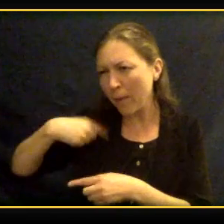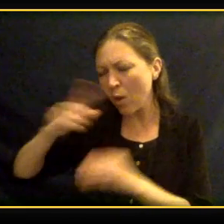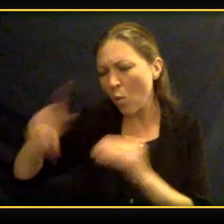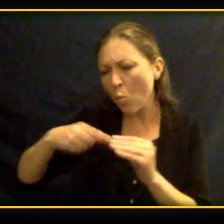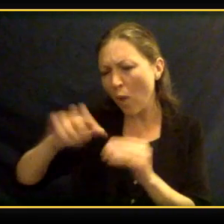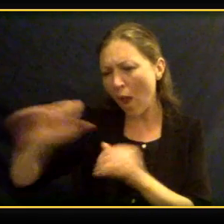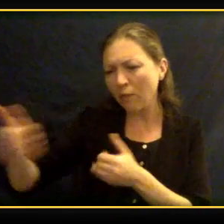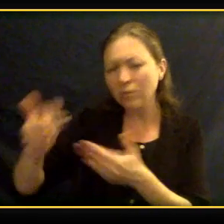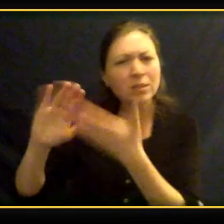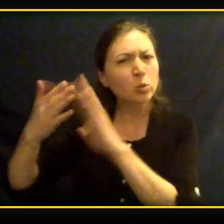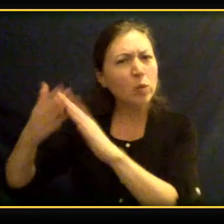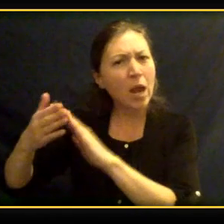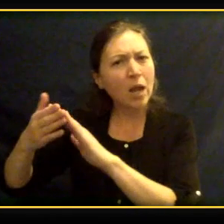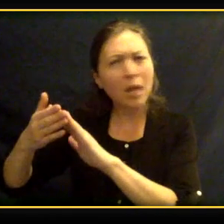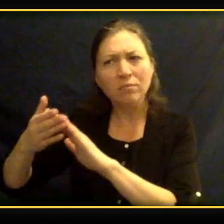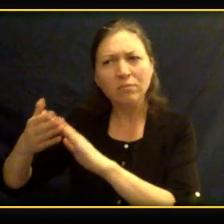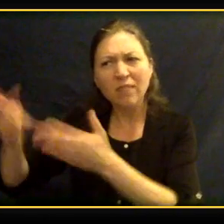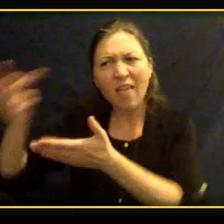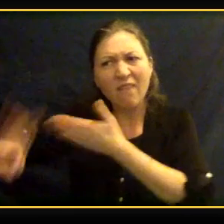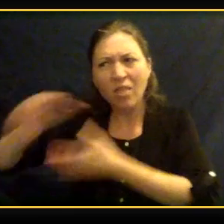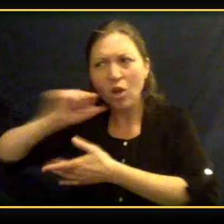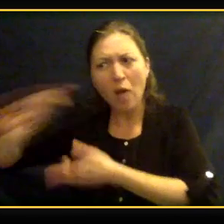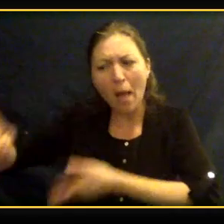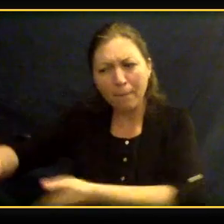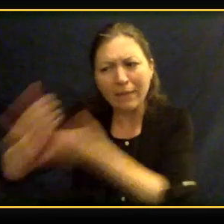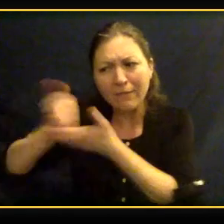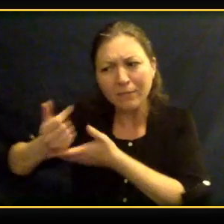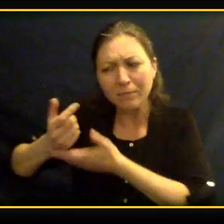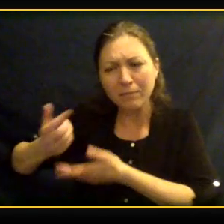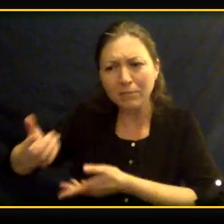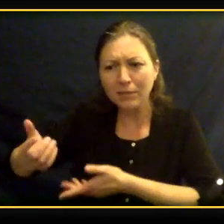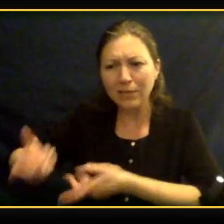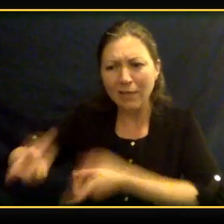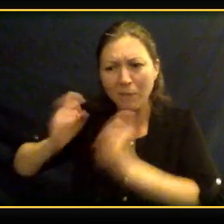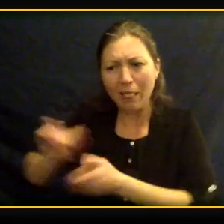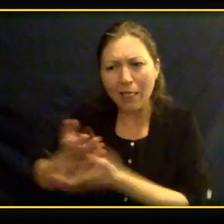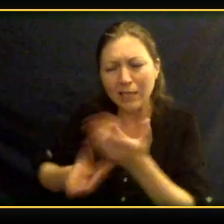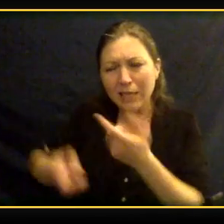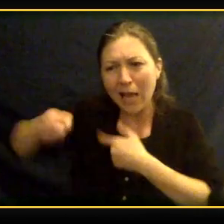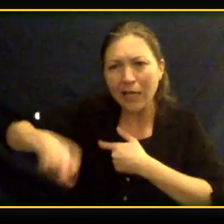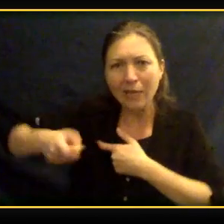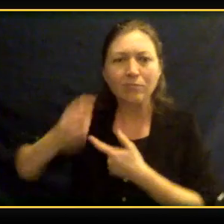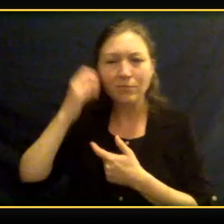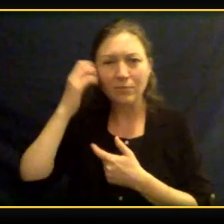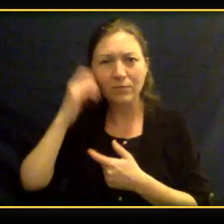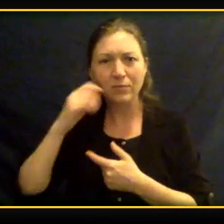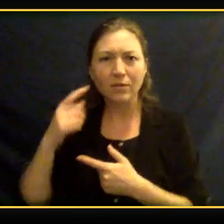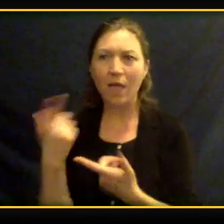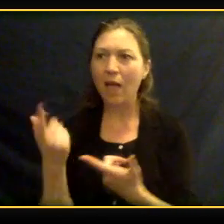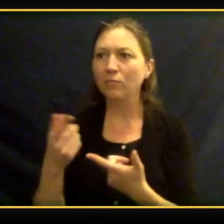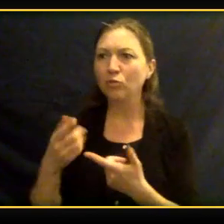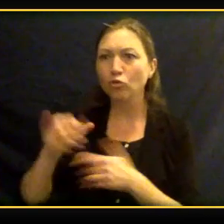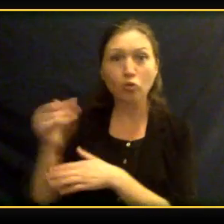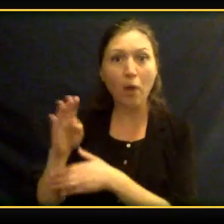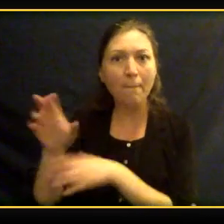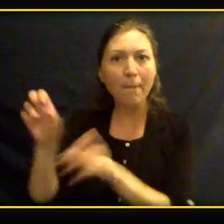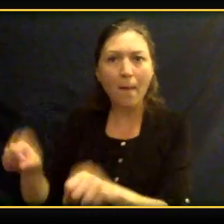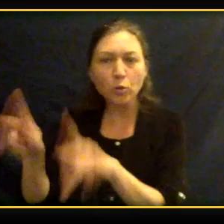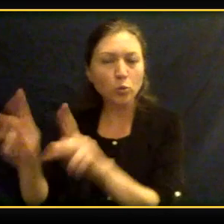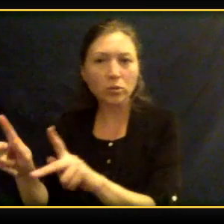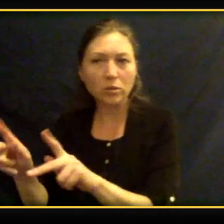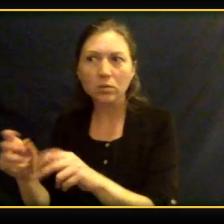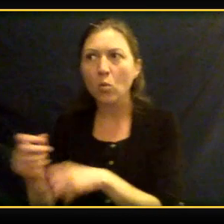we need to lead our lives, job opportunities and barrier-free buildings, for example. But it's not a tragedy for